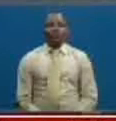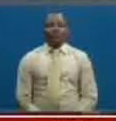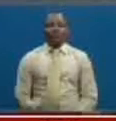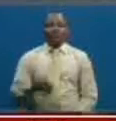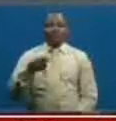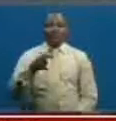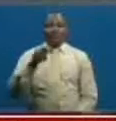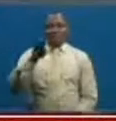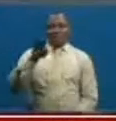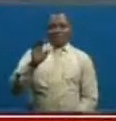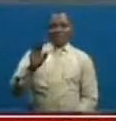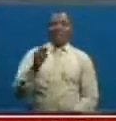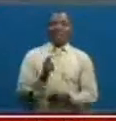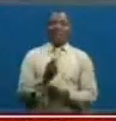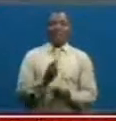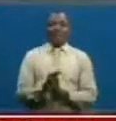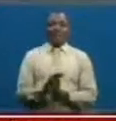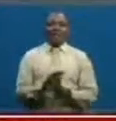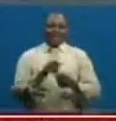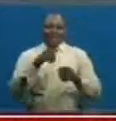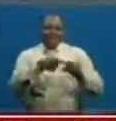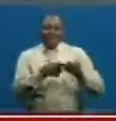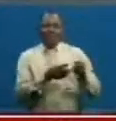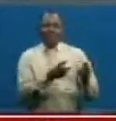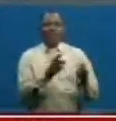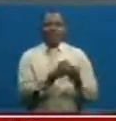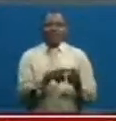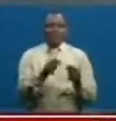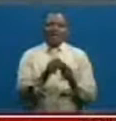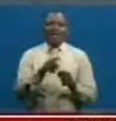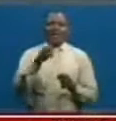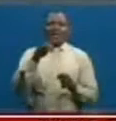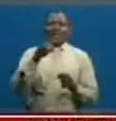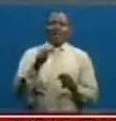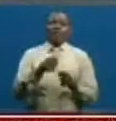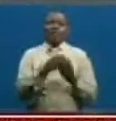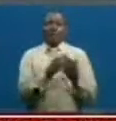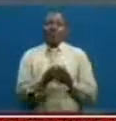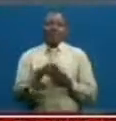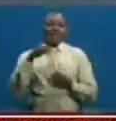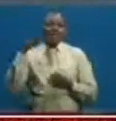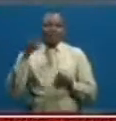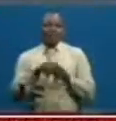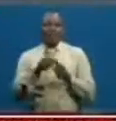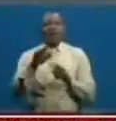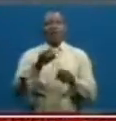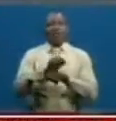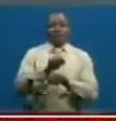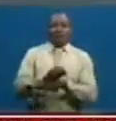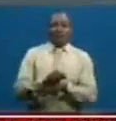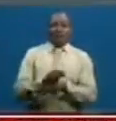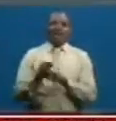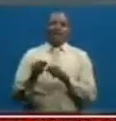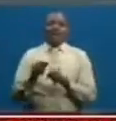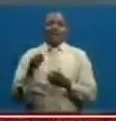The Ghana Broadcasting Corporation has already initiated ways to digitize all relevant sound archives in the corporation's